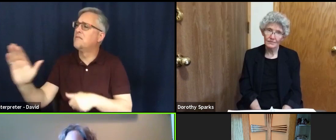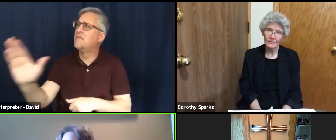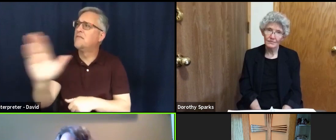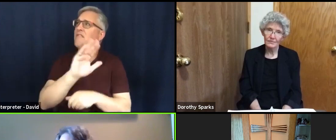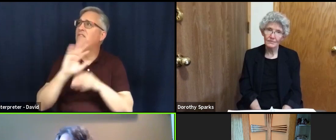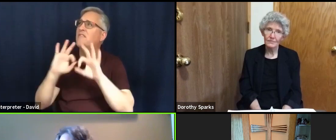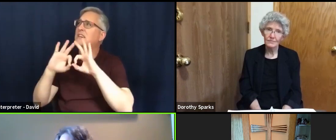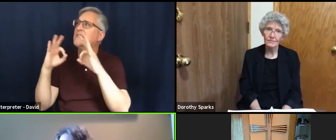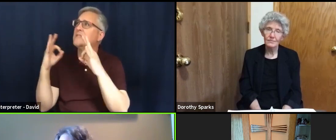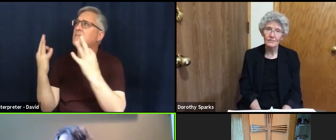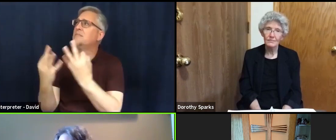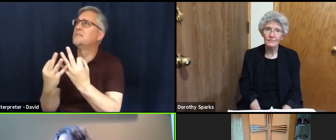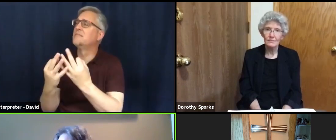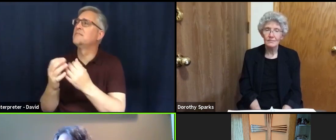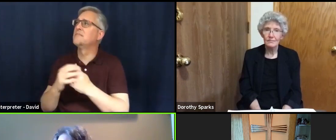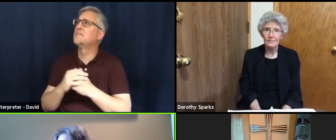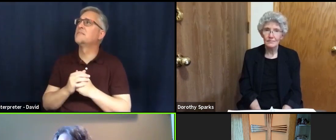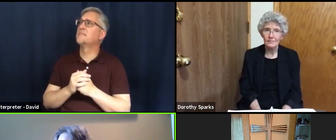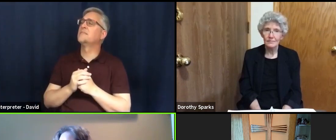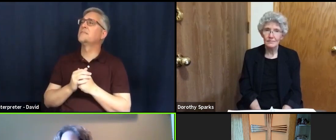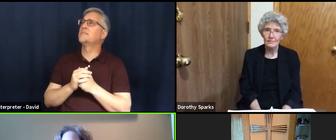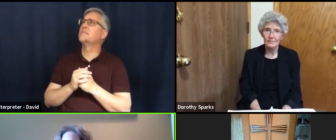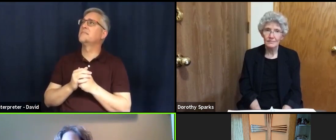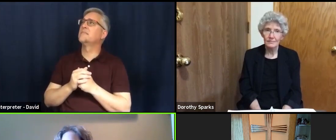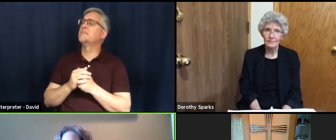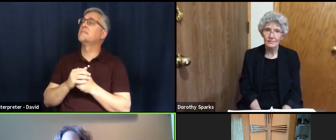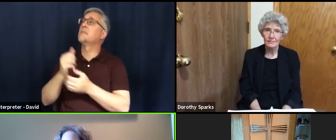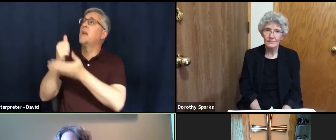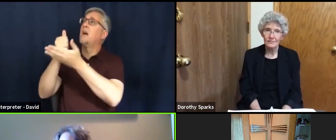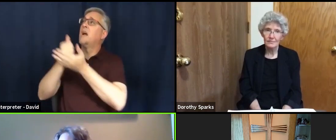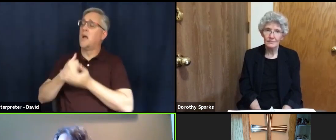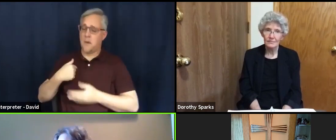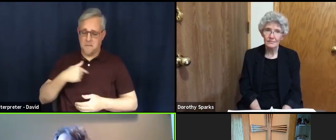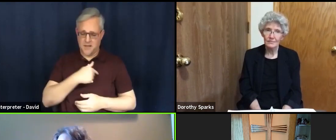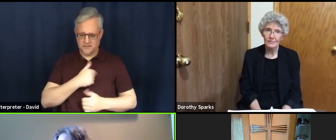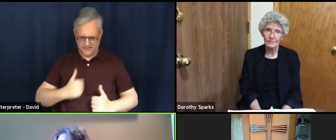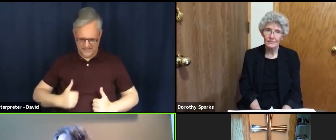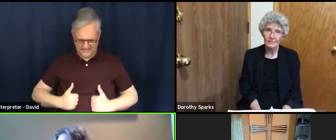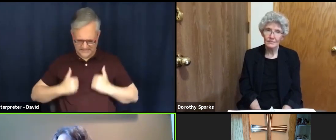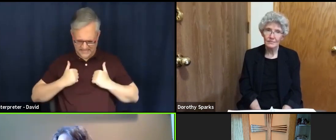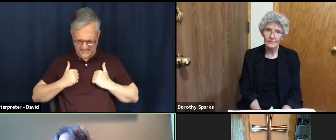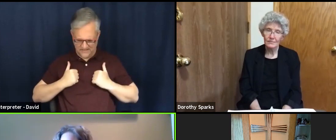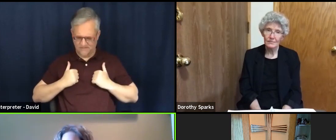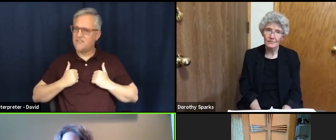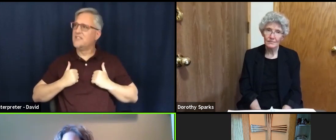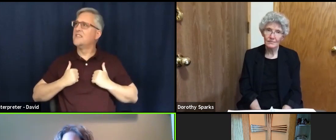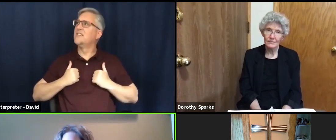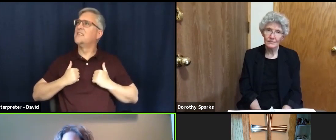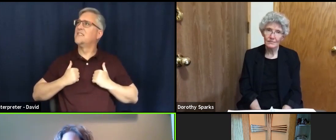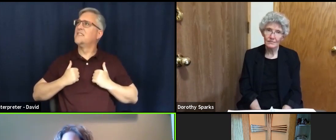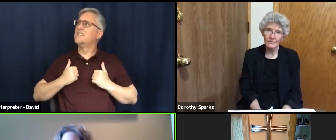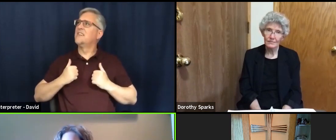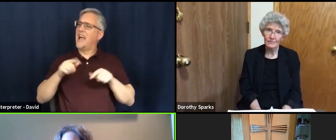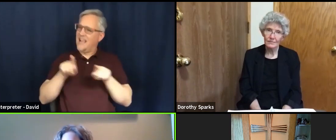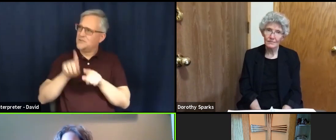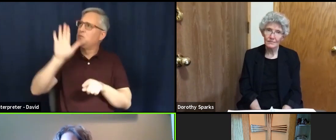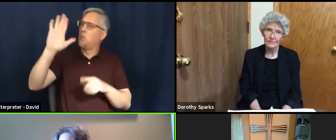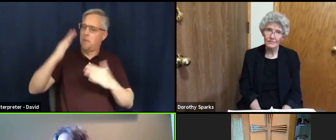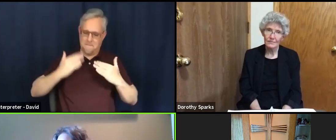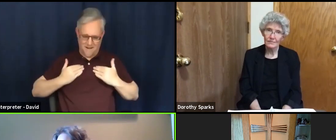Help us, Lord, to live as the body of Christ in the world.